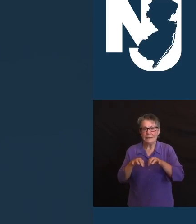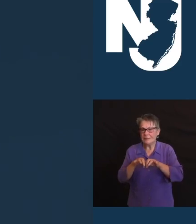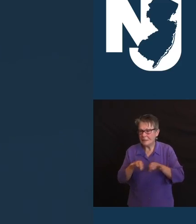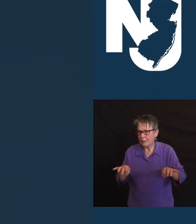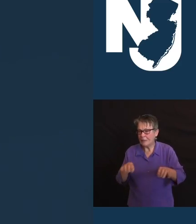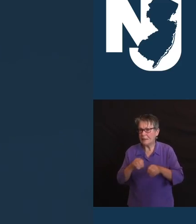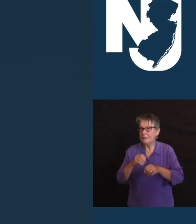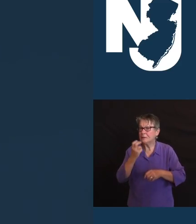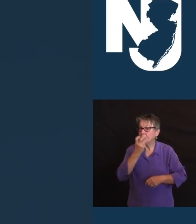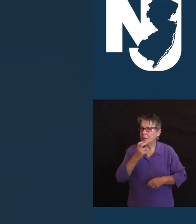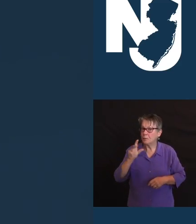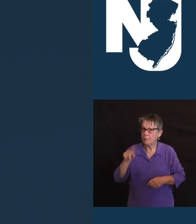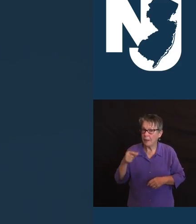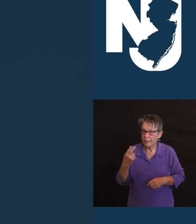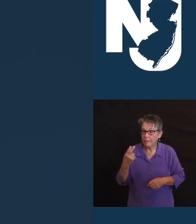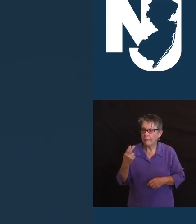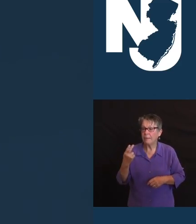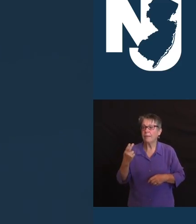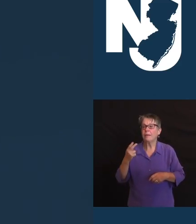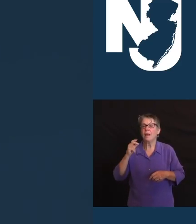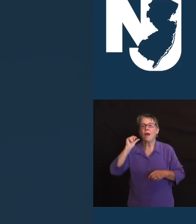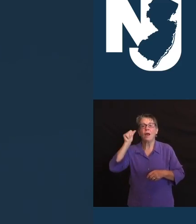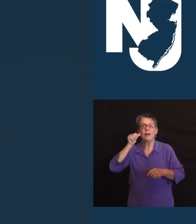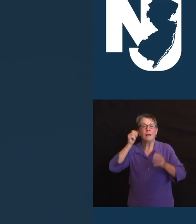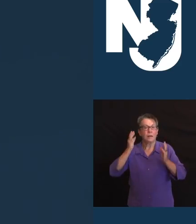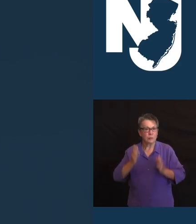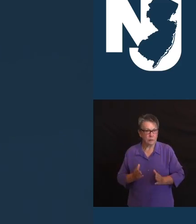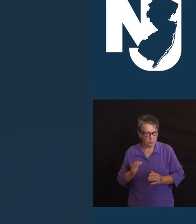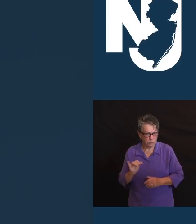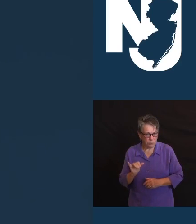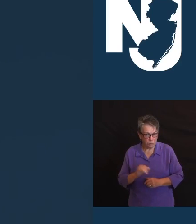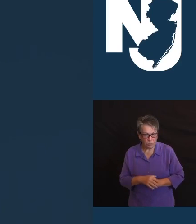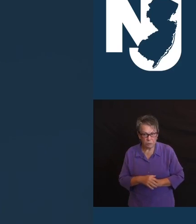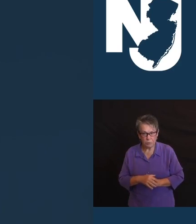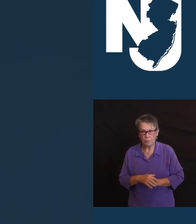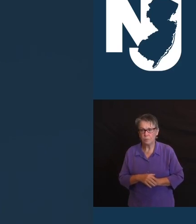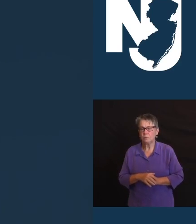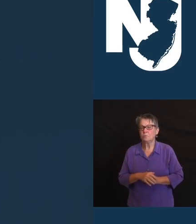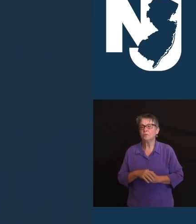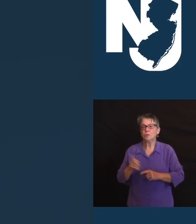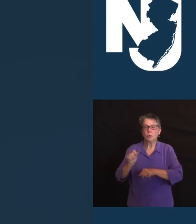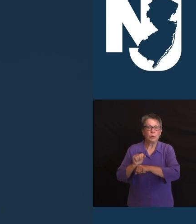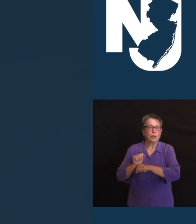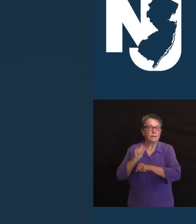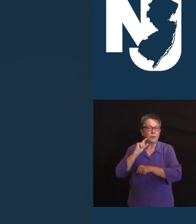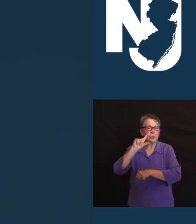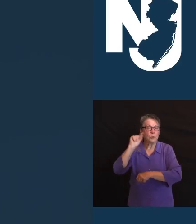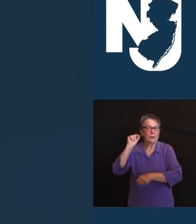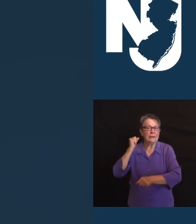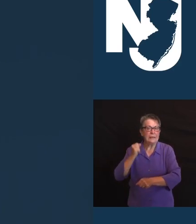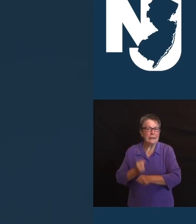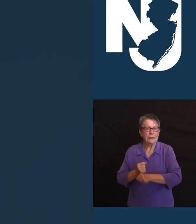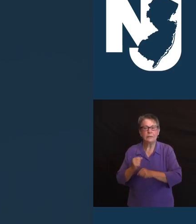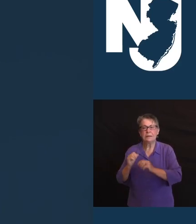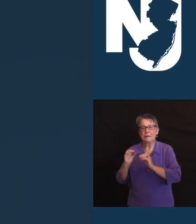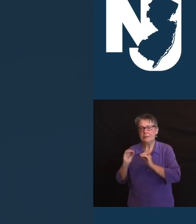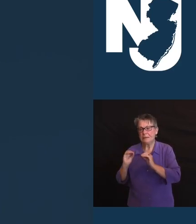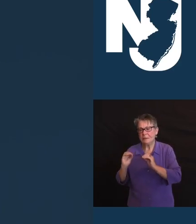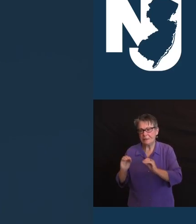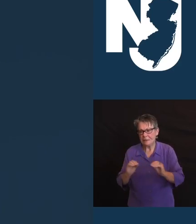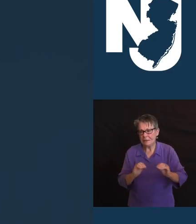St. John's University, and for the past 2 decades was an educator at Union City's Robert Waters School, where she had